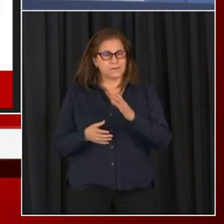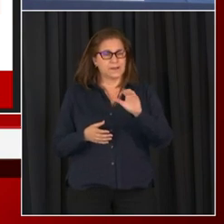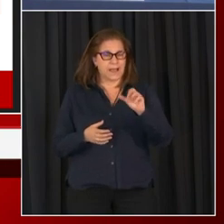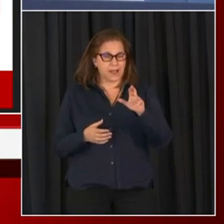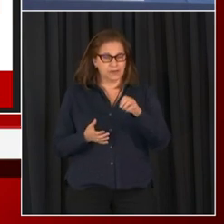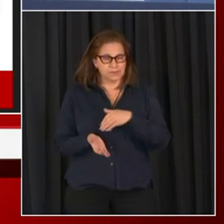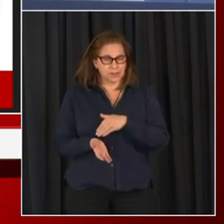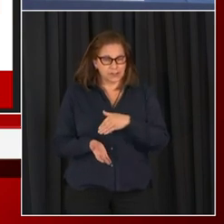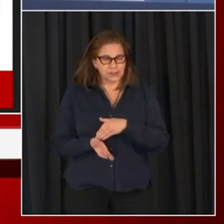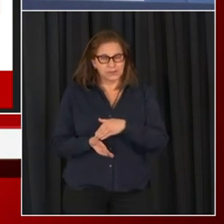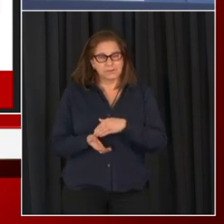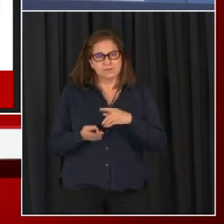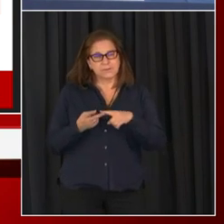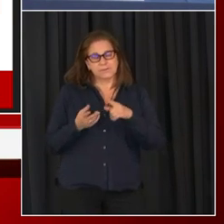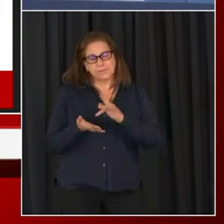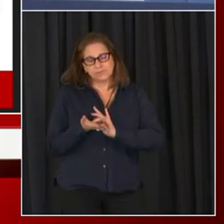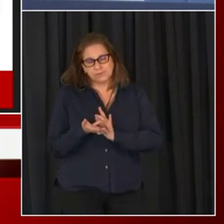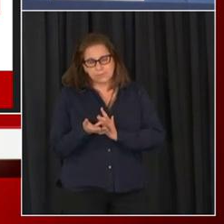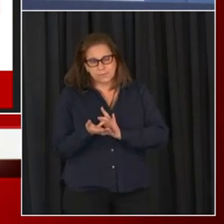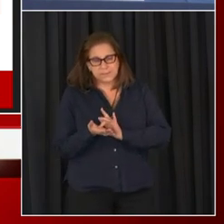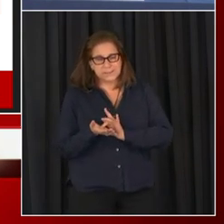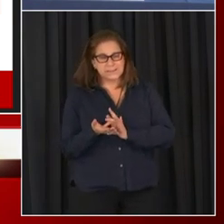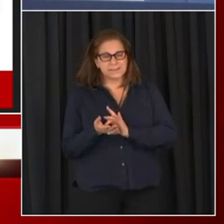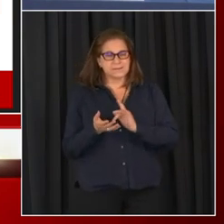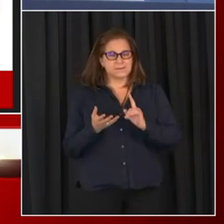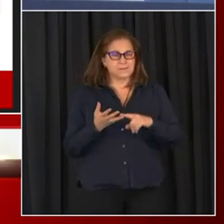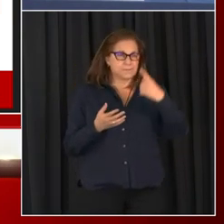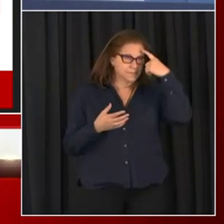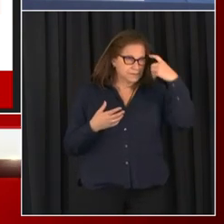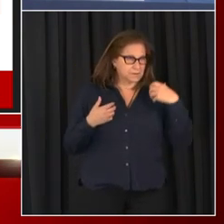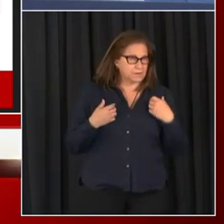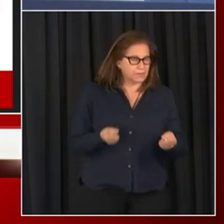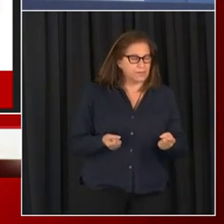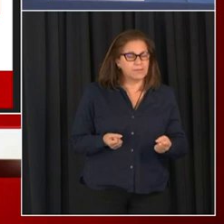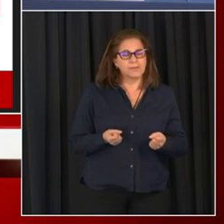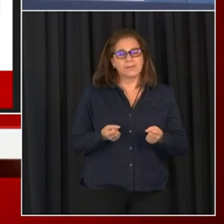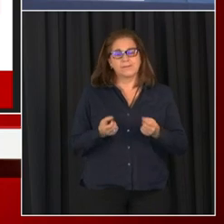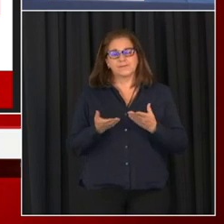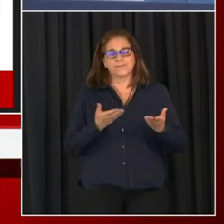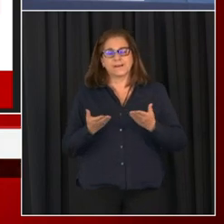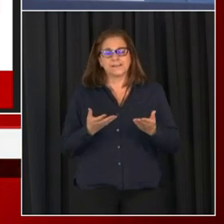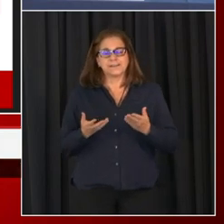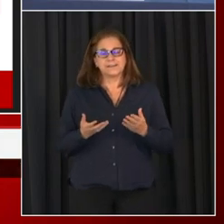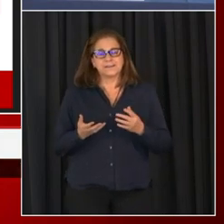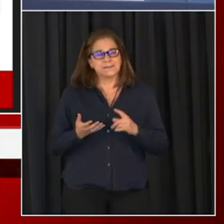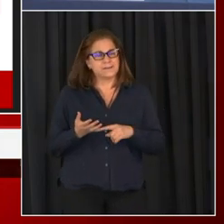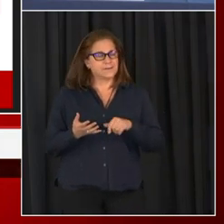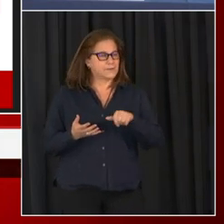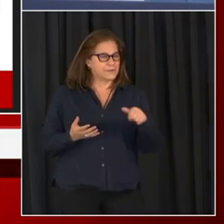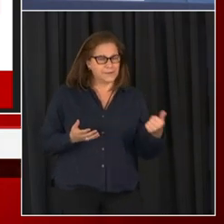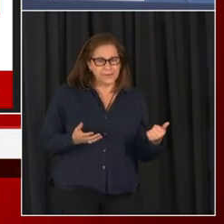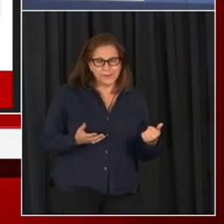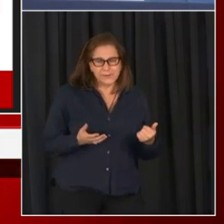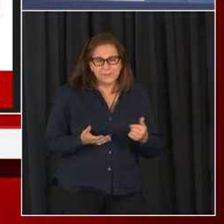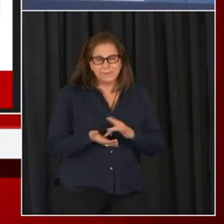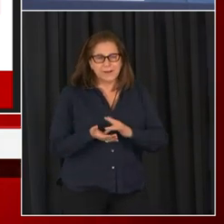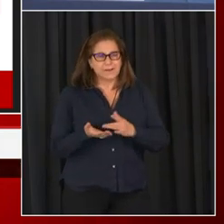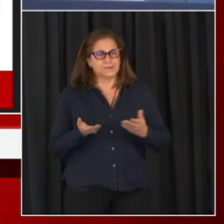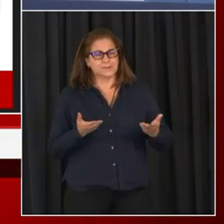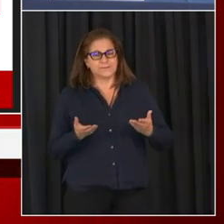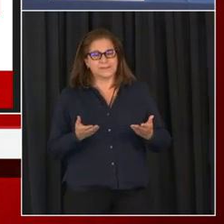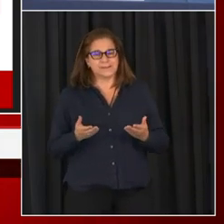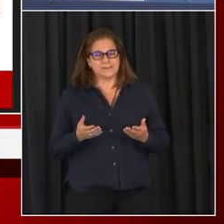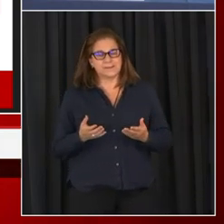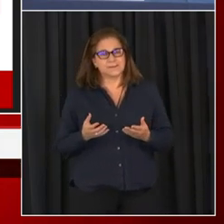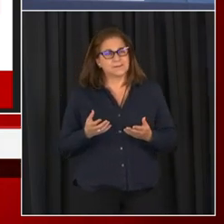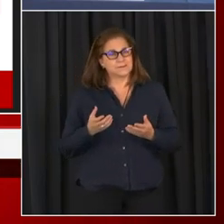medication, for mental and behavioral health visits, if you need a health plan with no deductibles for those services,